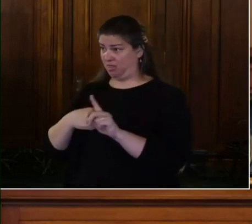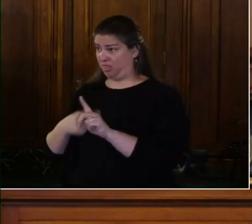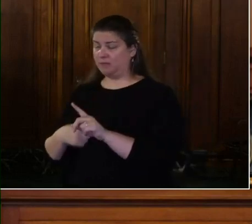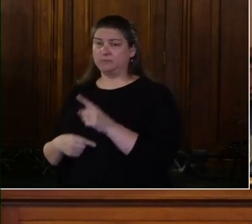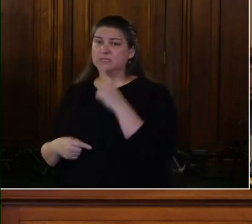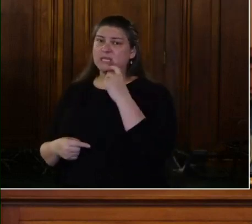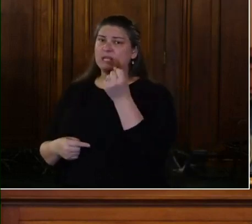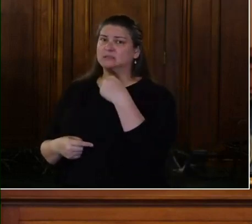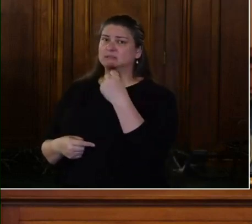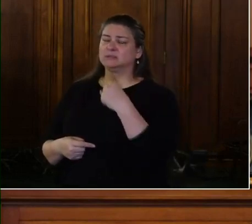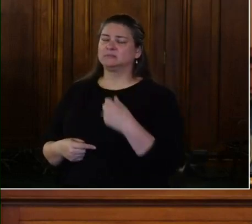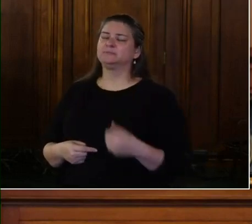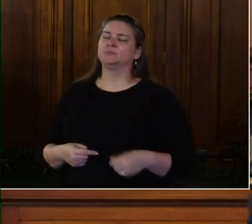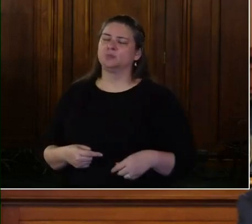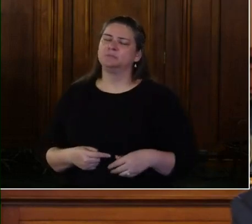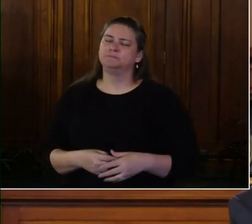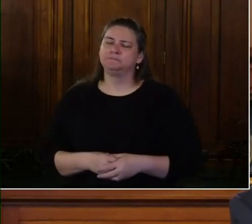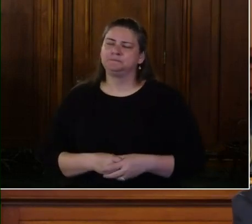Okay.